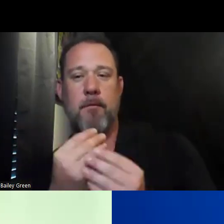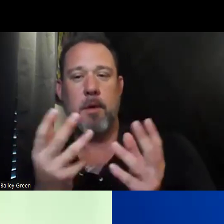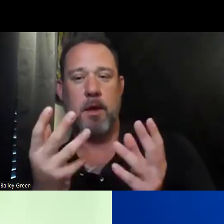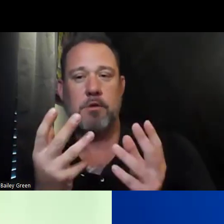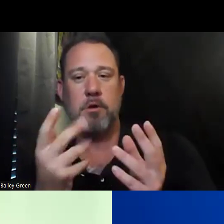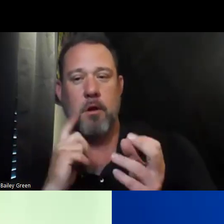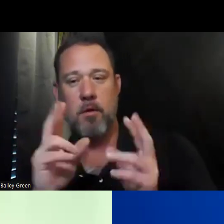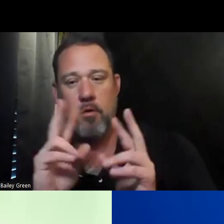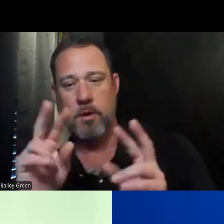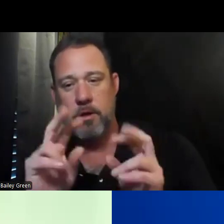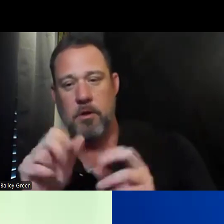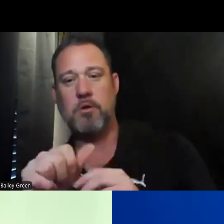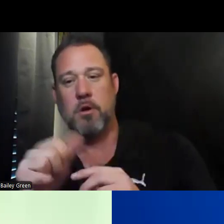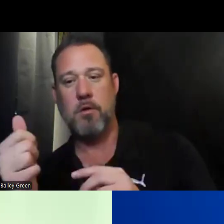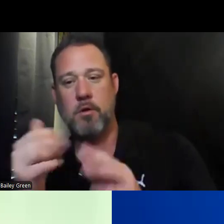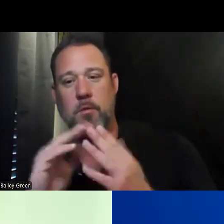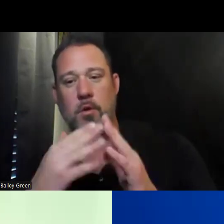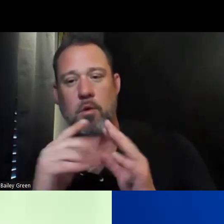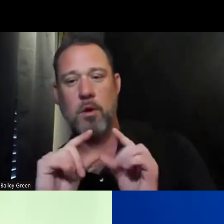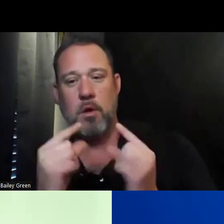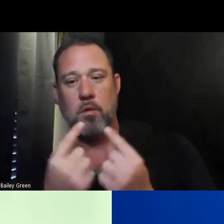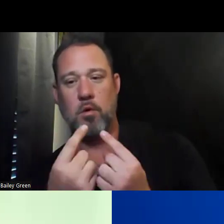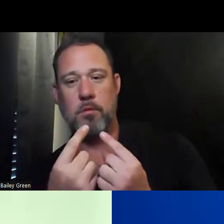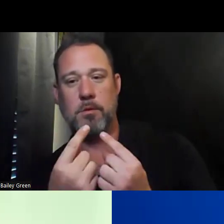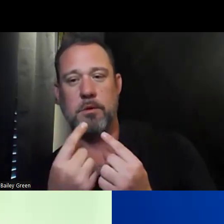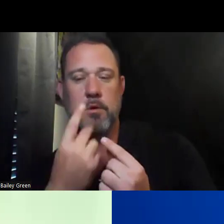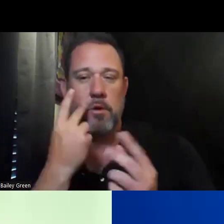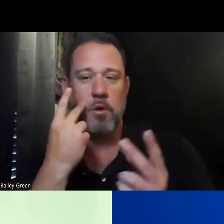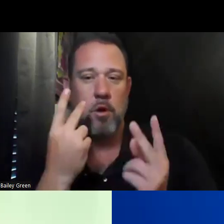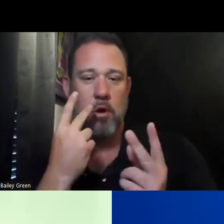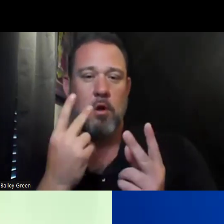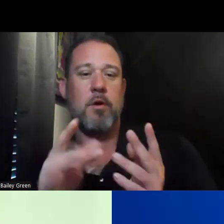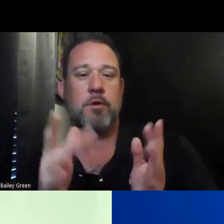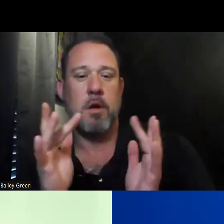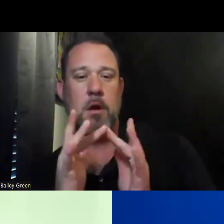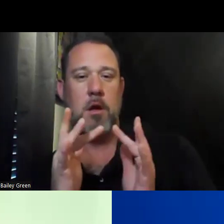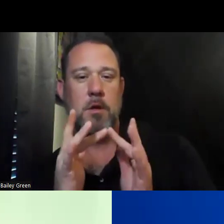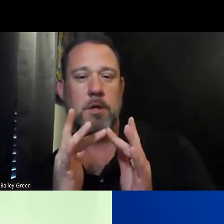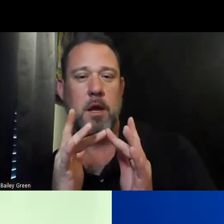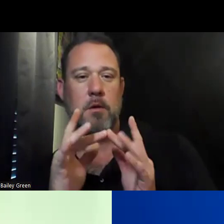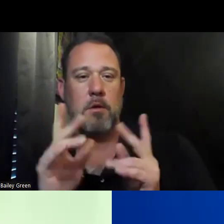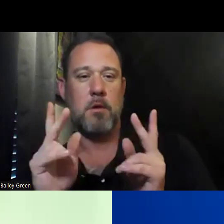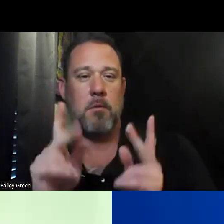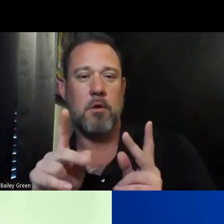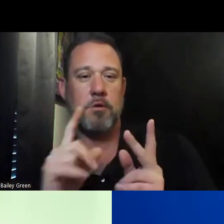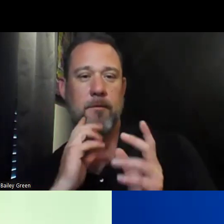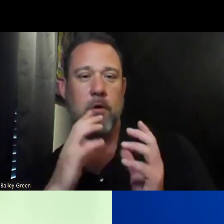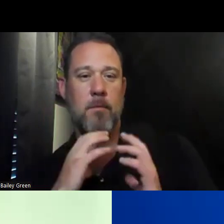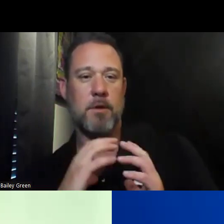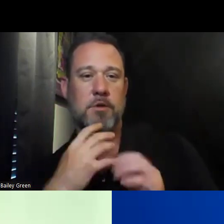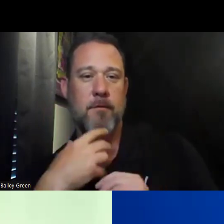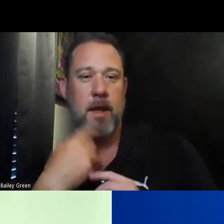of researchers and others, other community groups to take a look. And then there's a contact point, a person for the Commission on